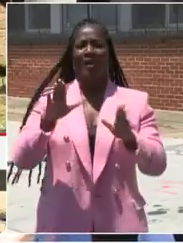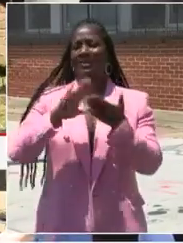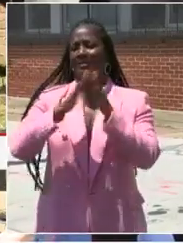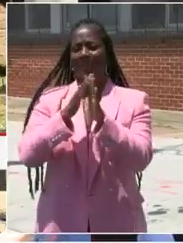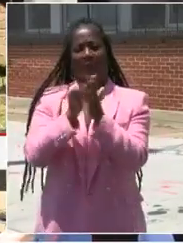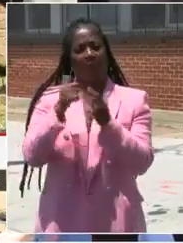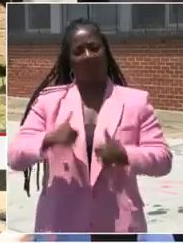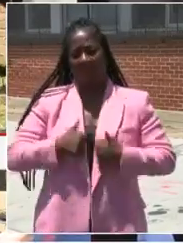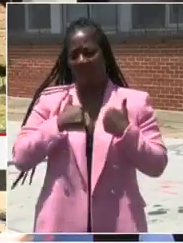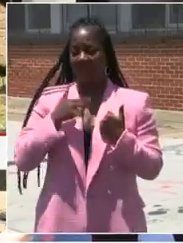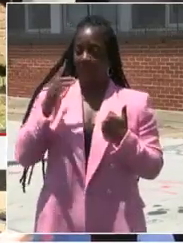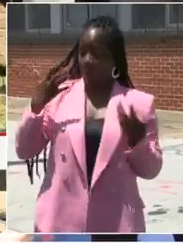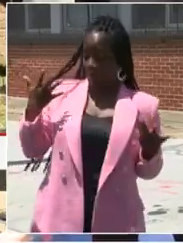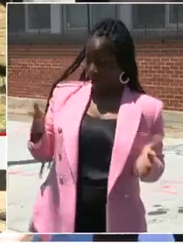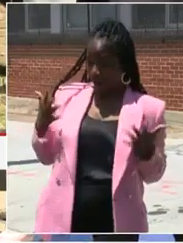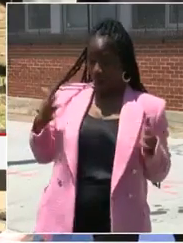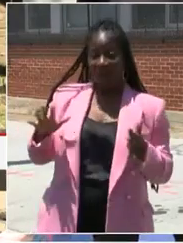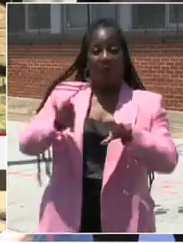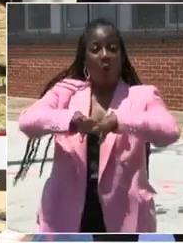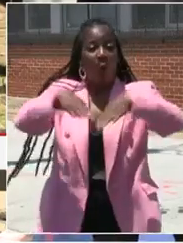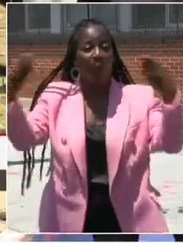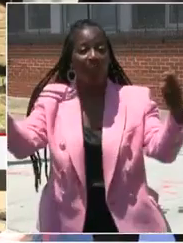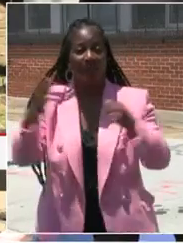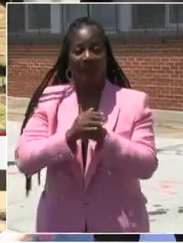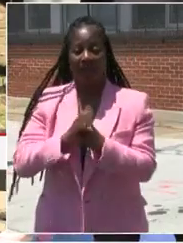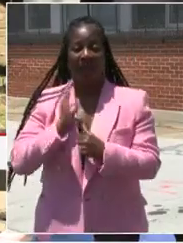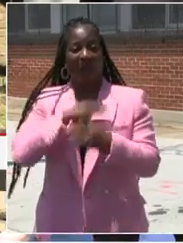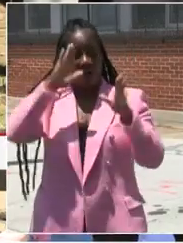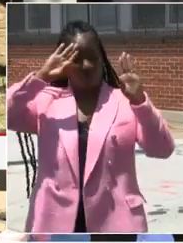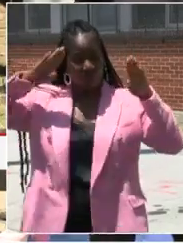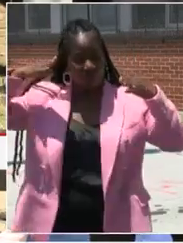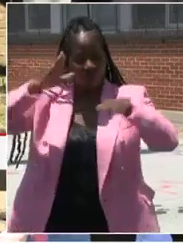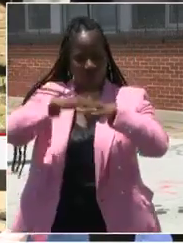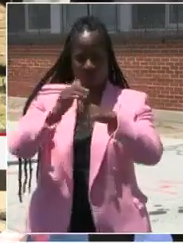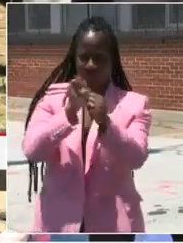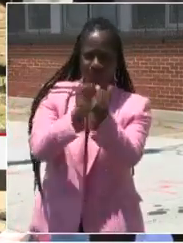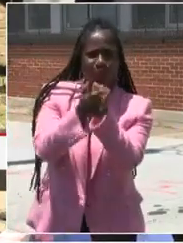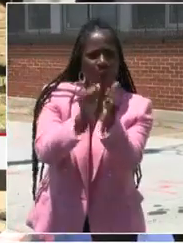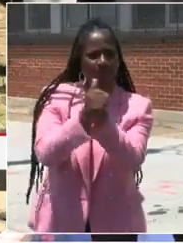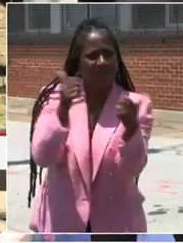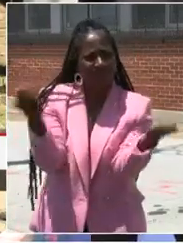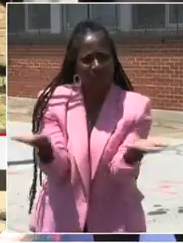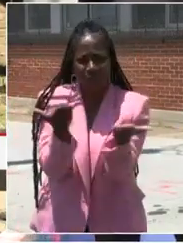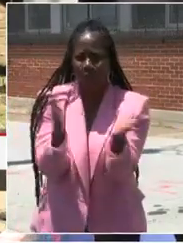that we have reopened. Our focus on sport has been